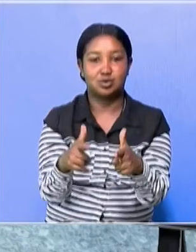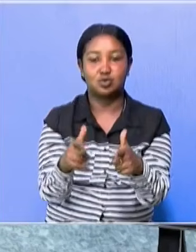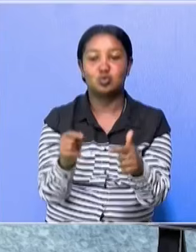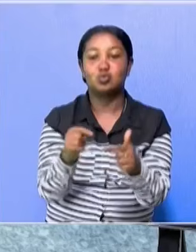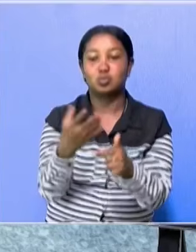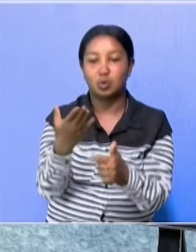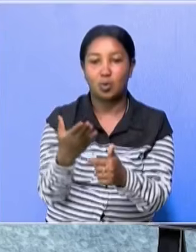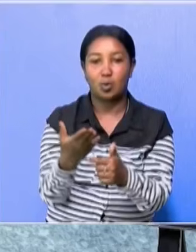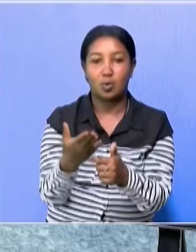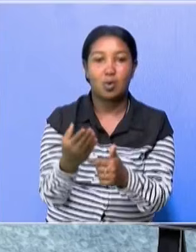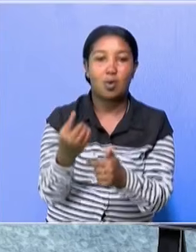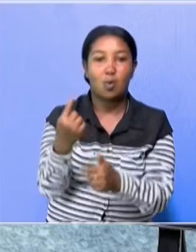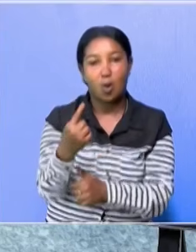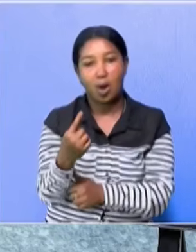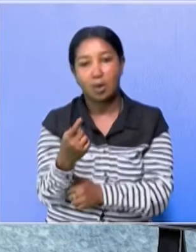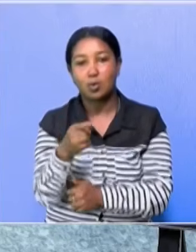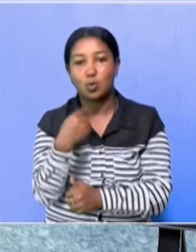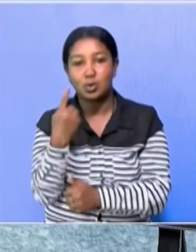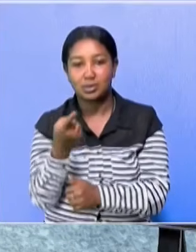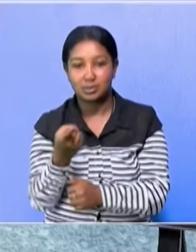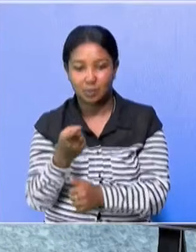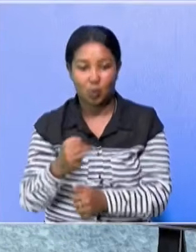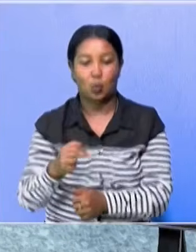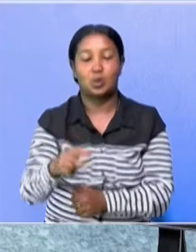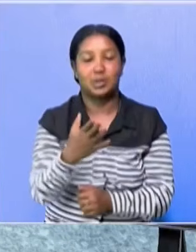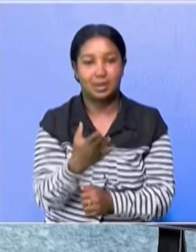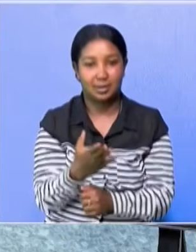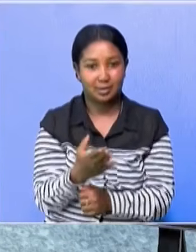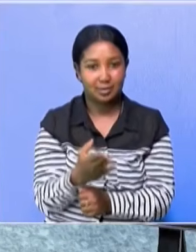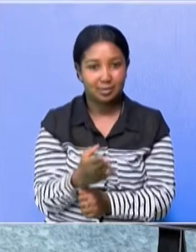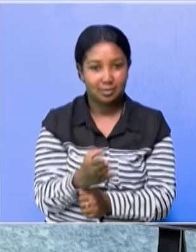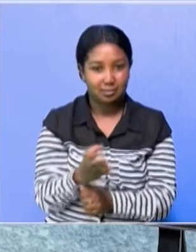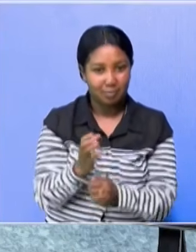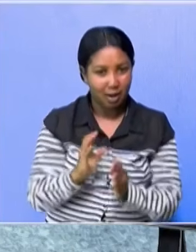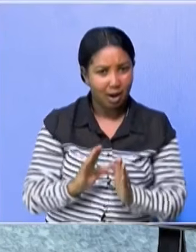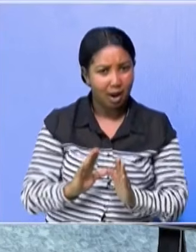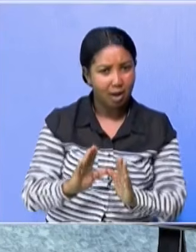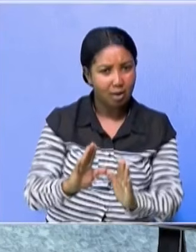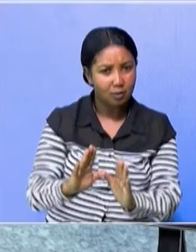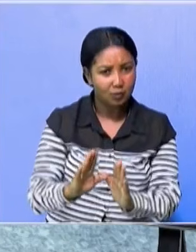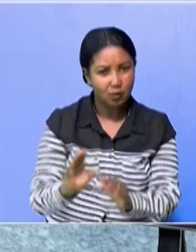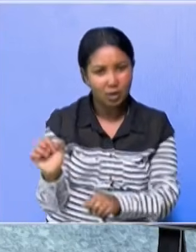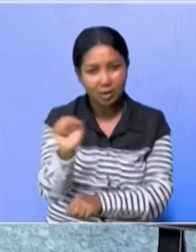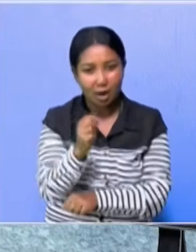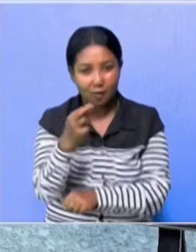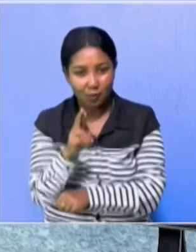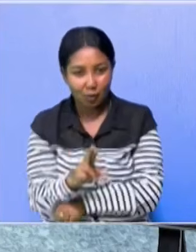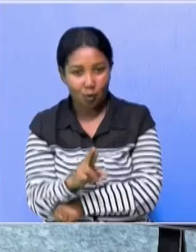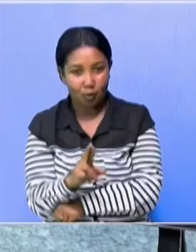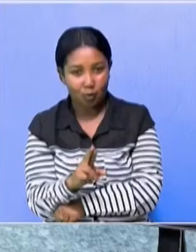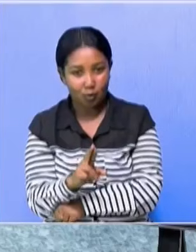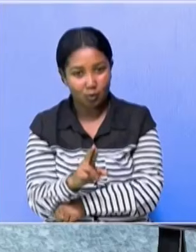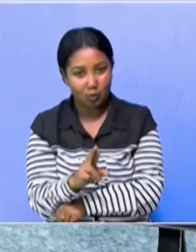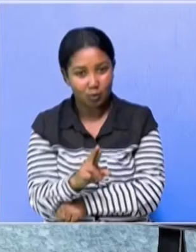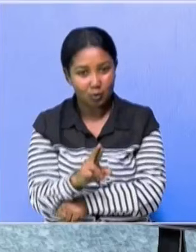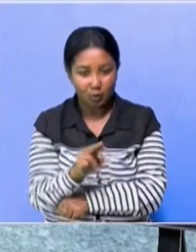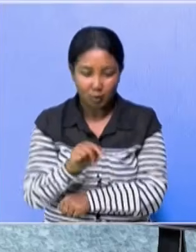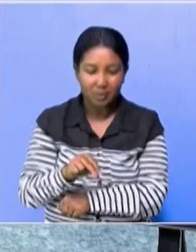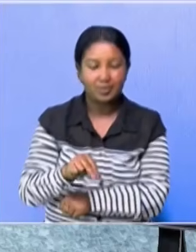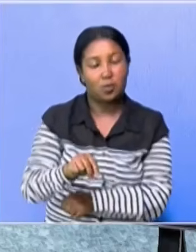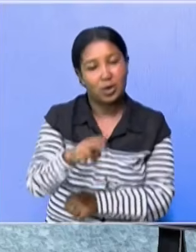to one who is crossing the road. Is that allows for the driver or for